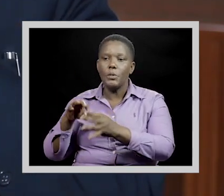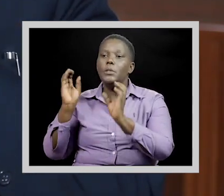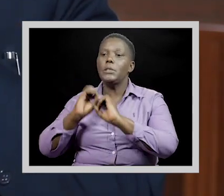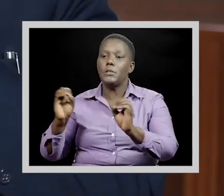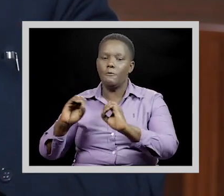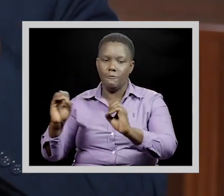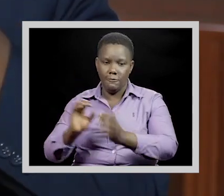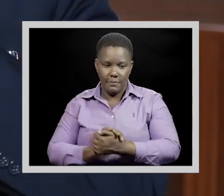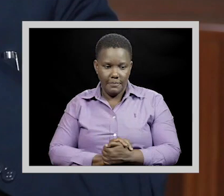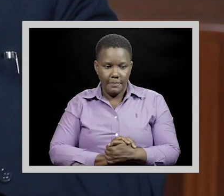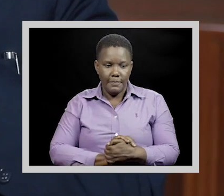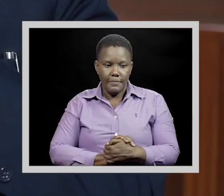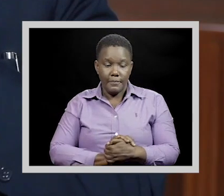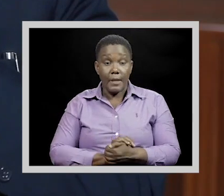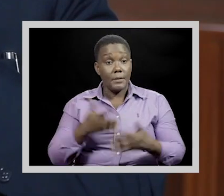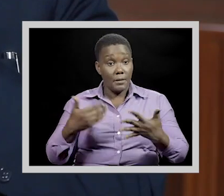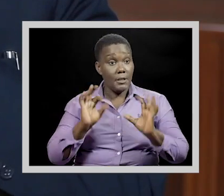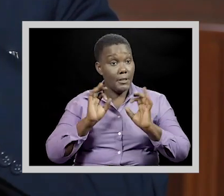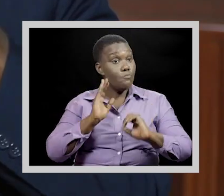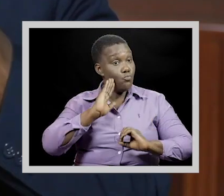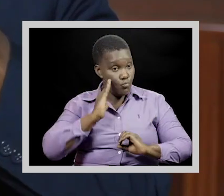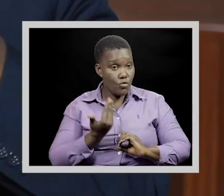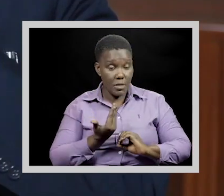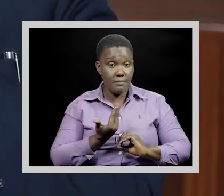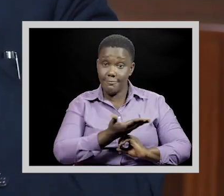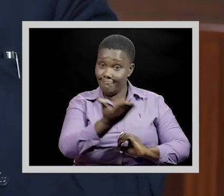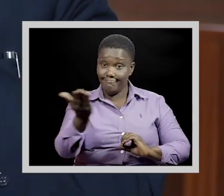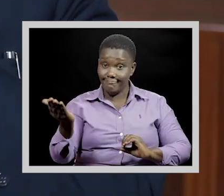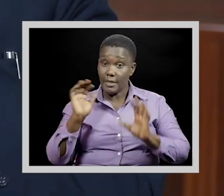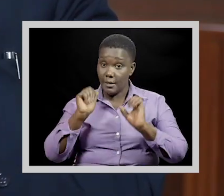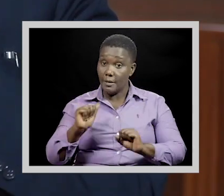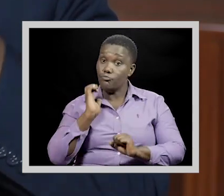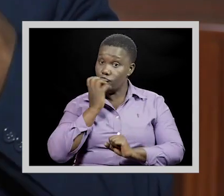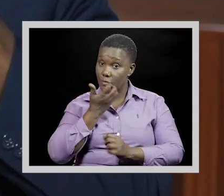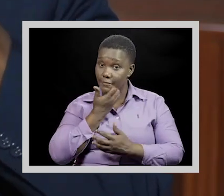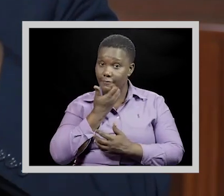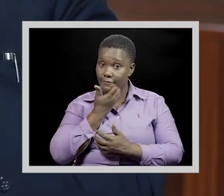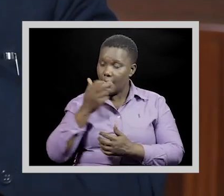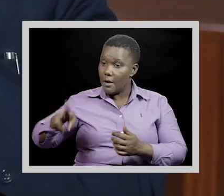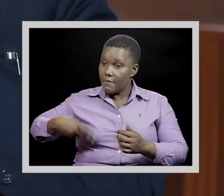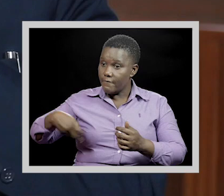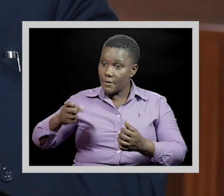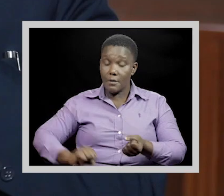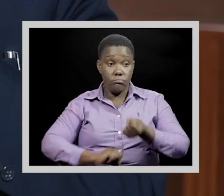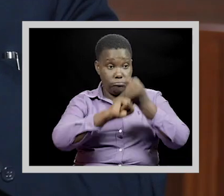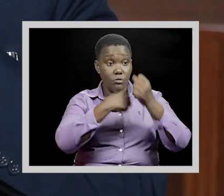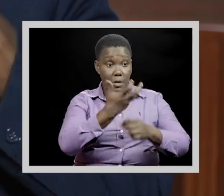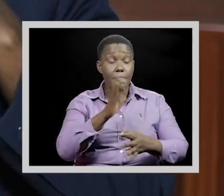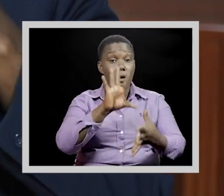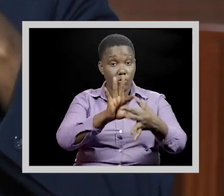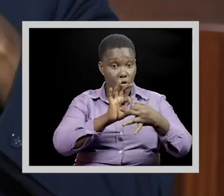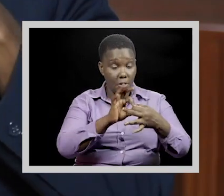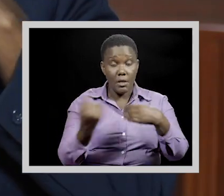present and not take part in the proceedings. So it is important that this thing should be heard too by judges